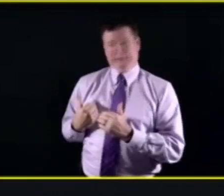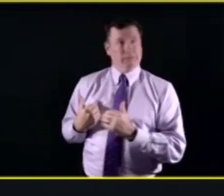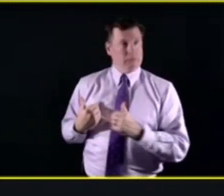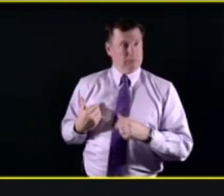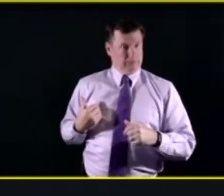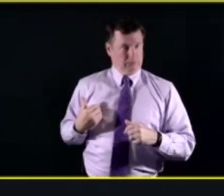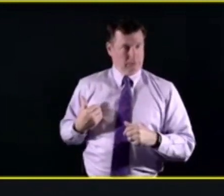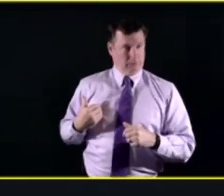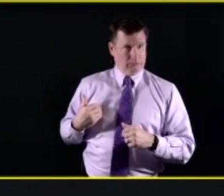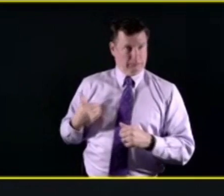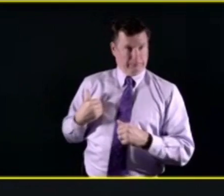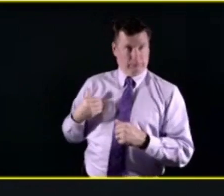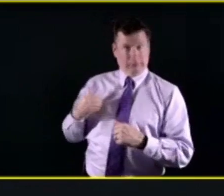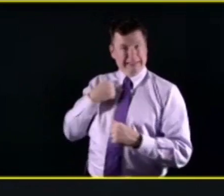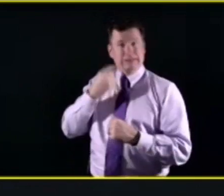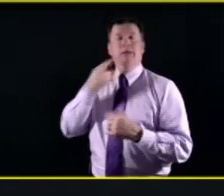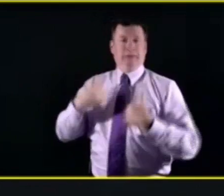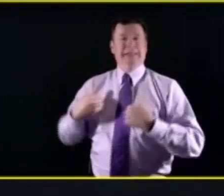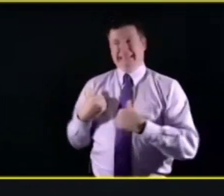And